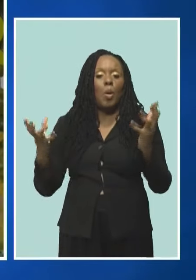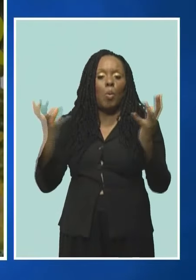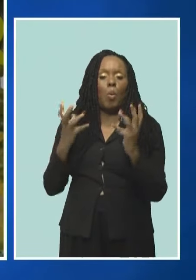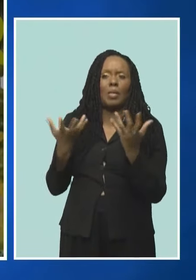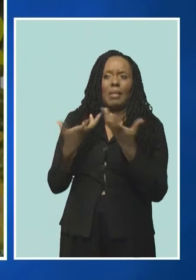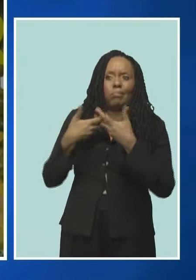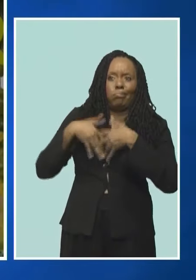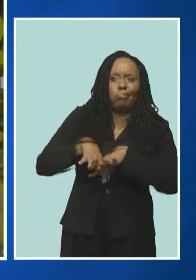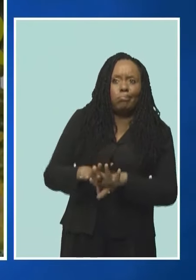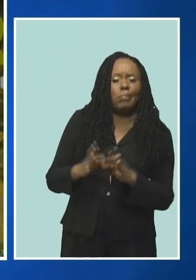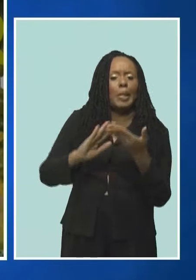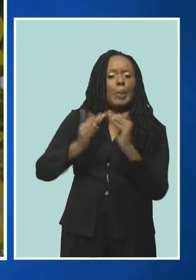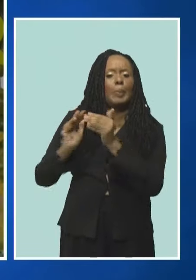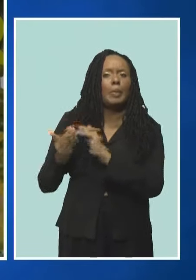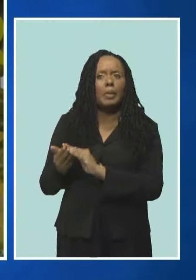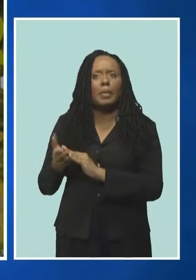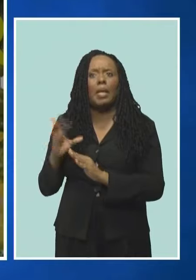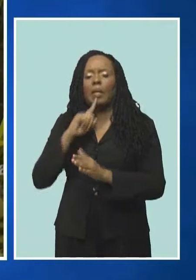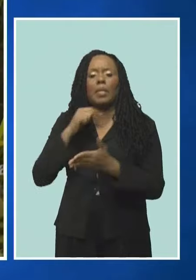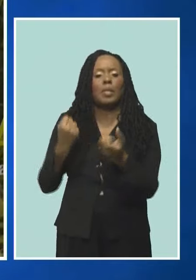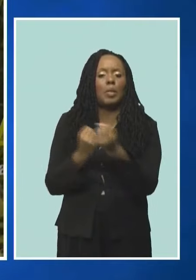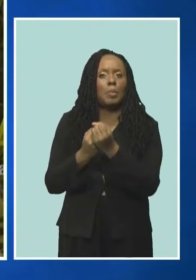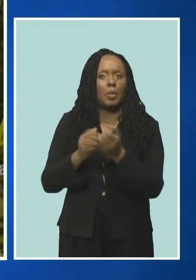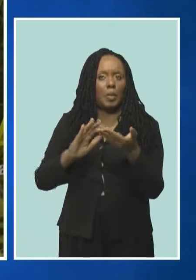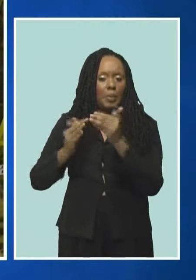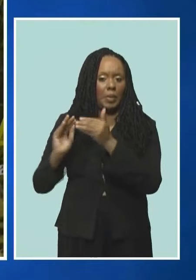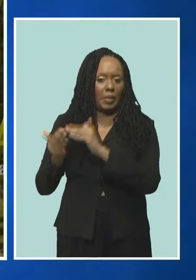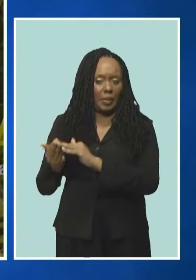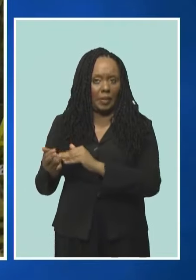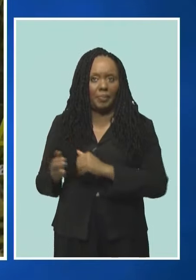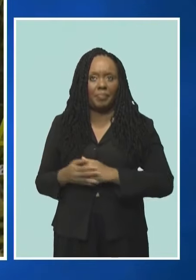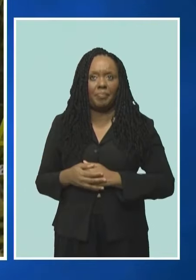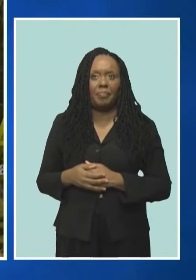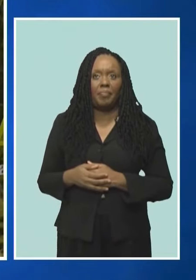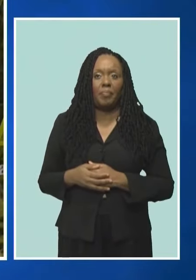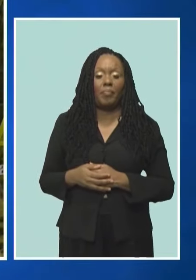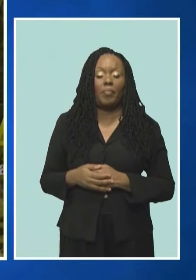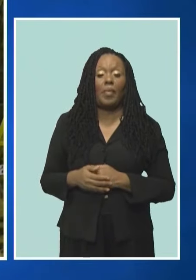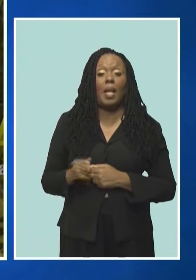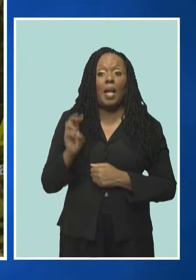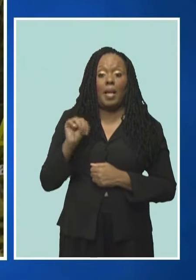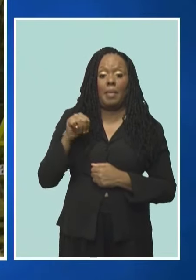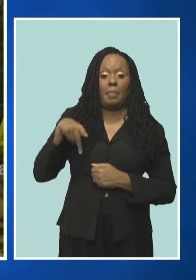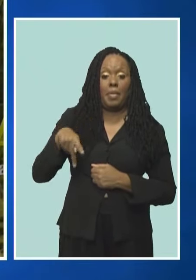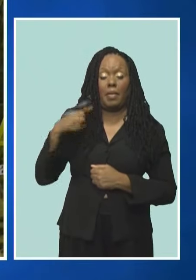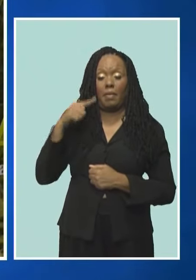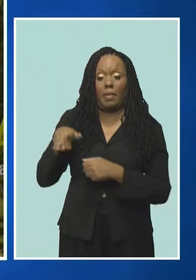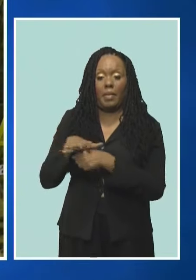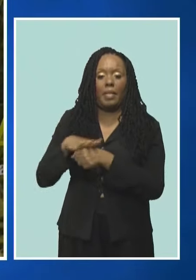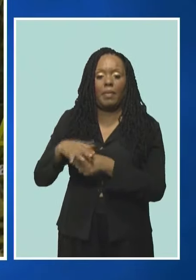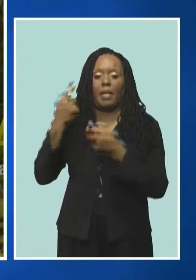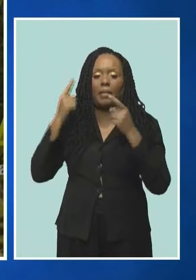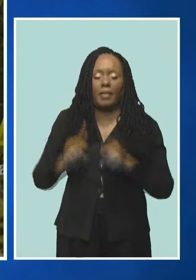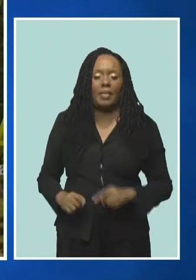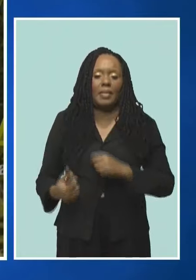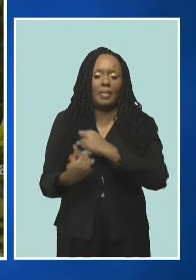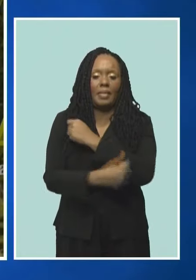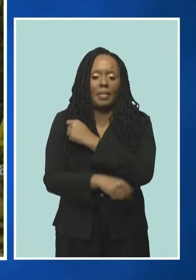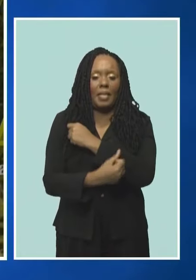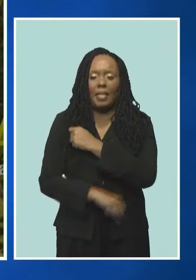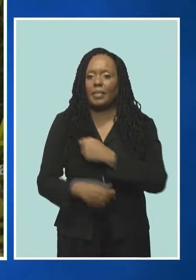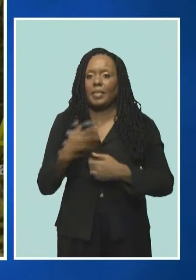and also give back to communities as well. And the Member of Parliament for the area, Dr. Ramel Springer, agrees that St. Andrew is